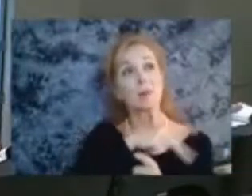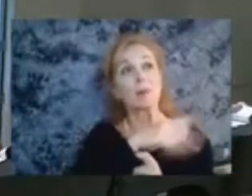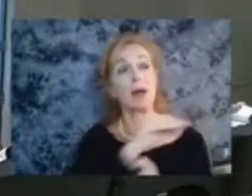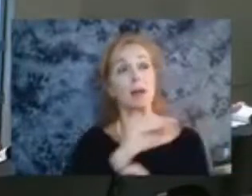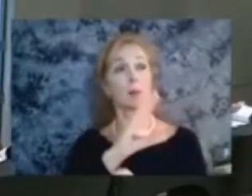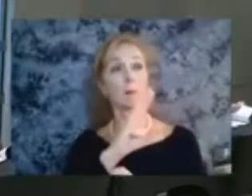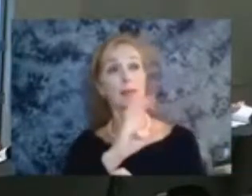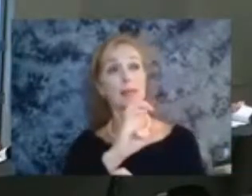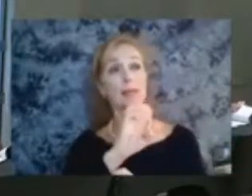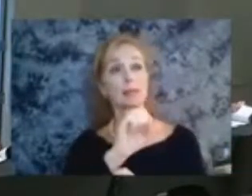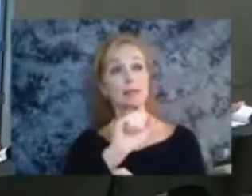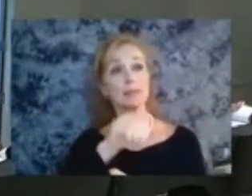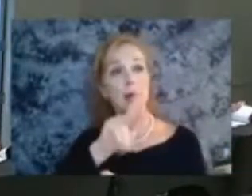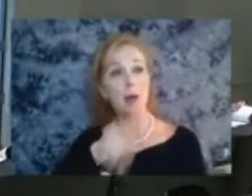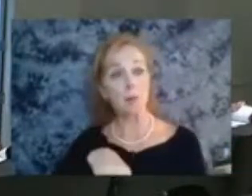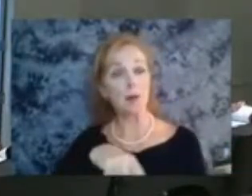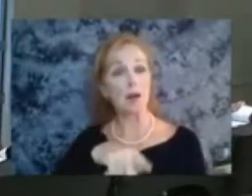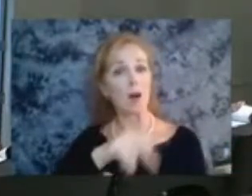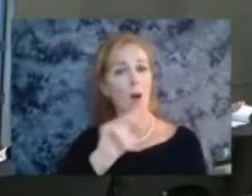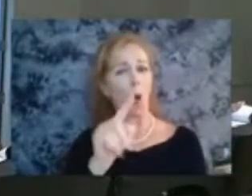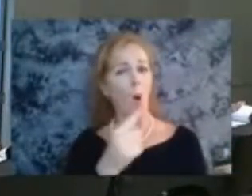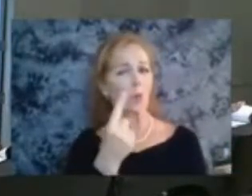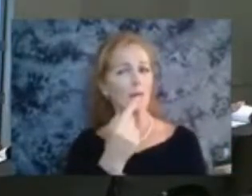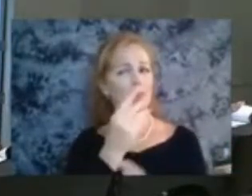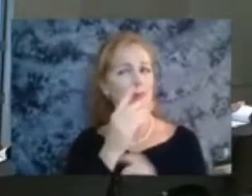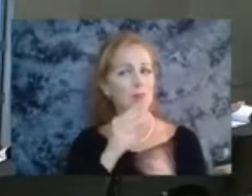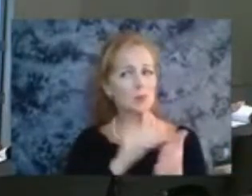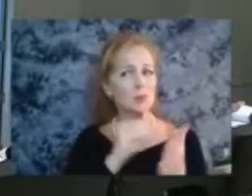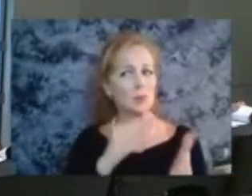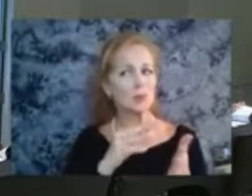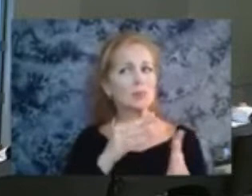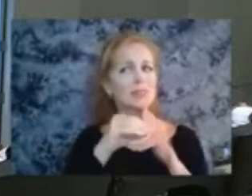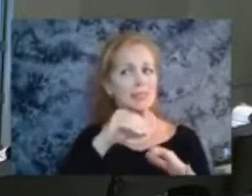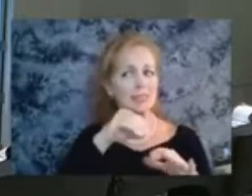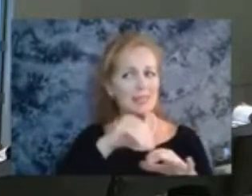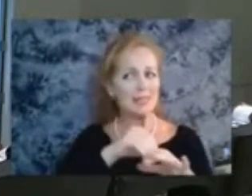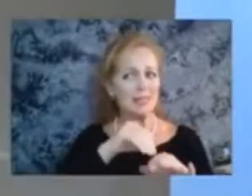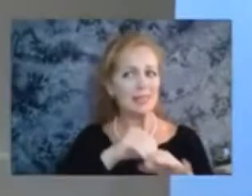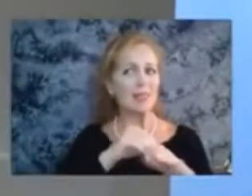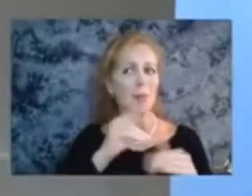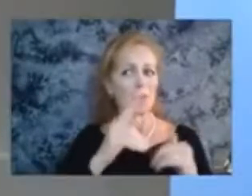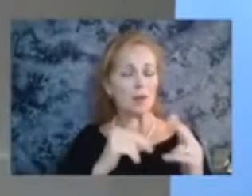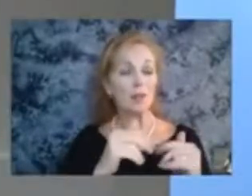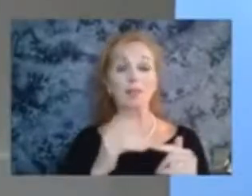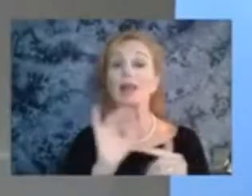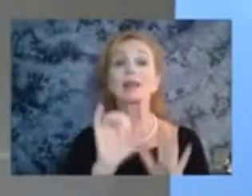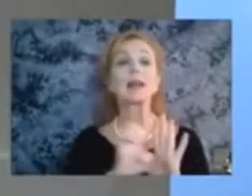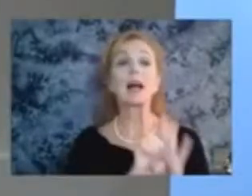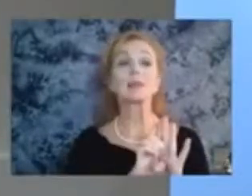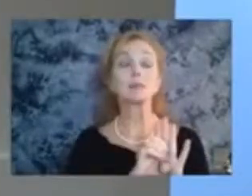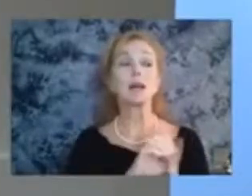in the building? And the rest of the B, say if A group is in, then B and C